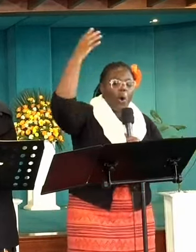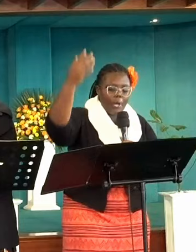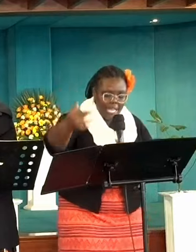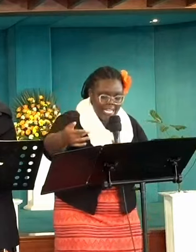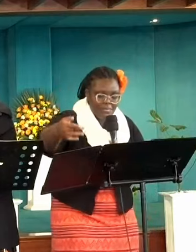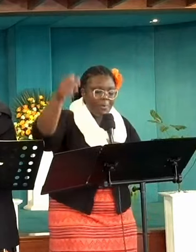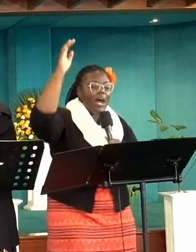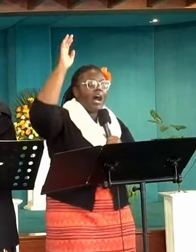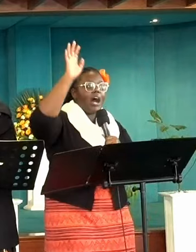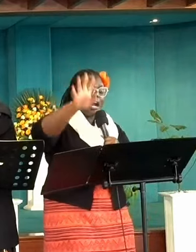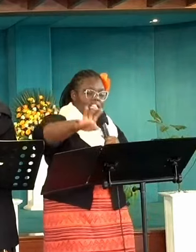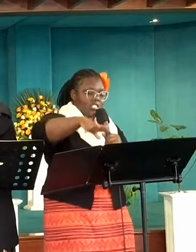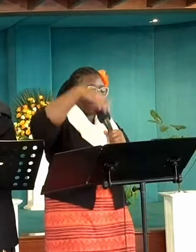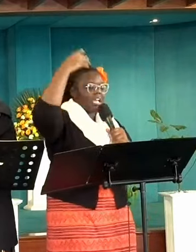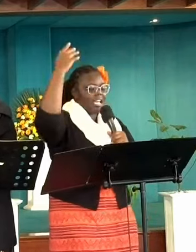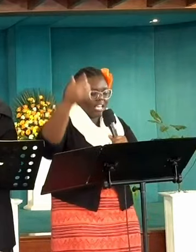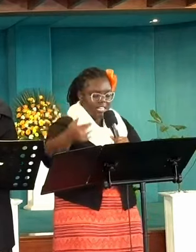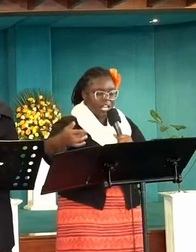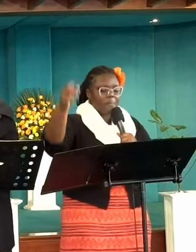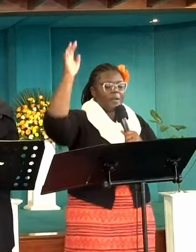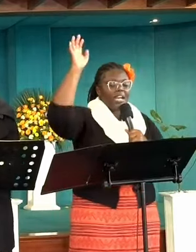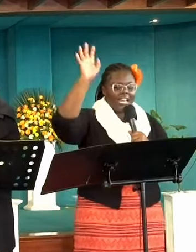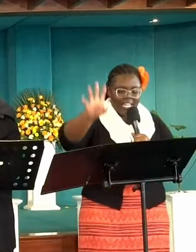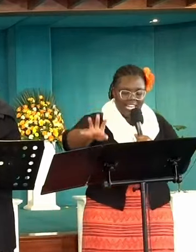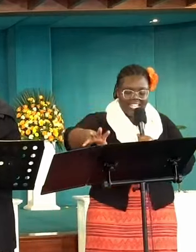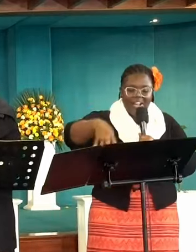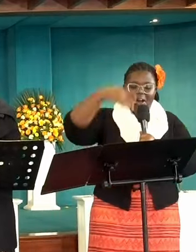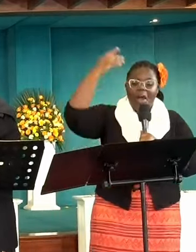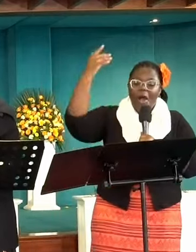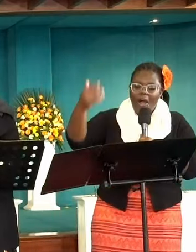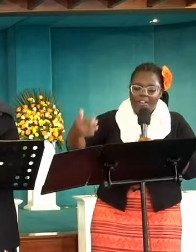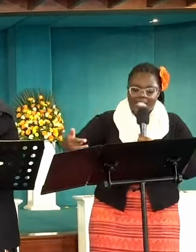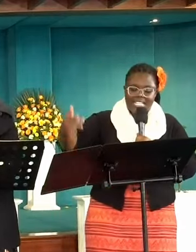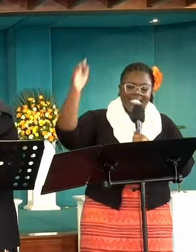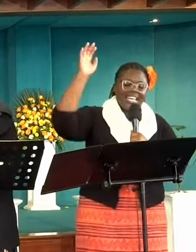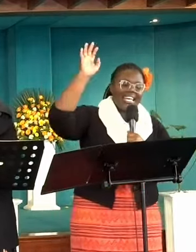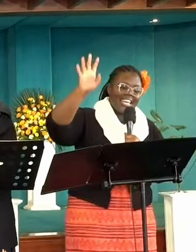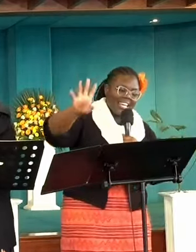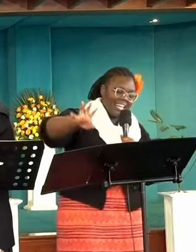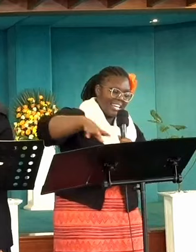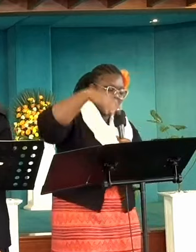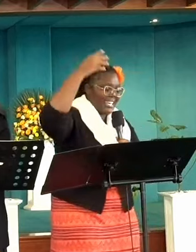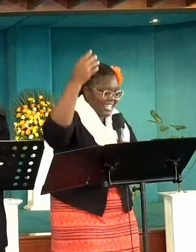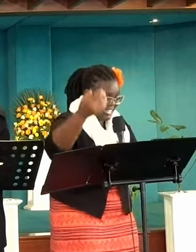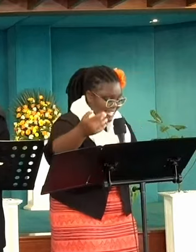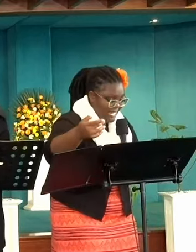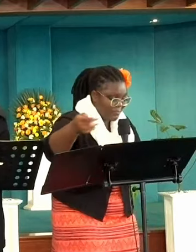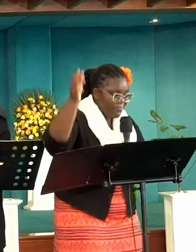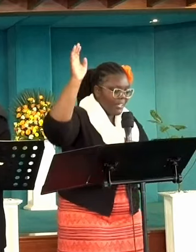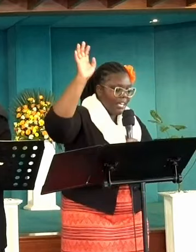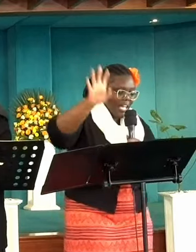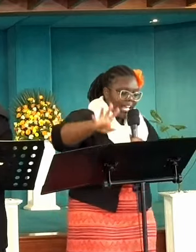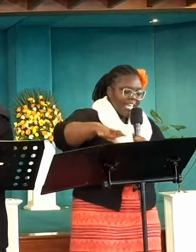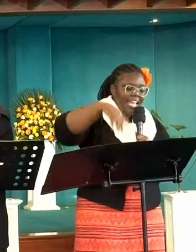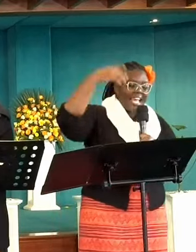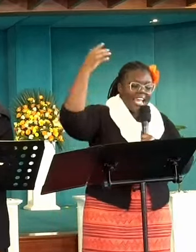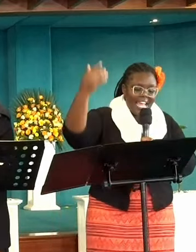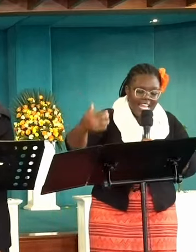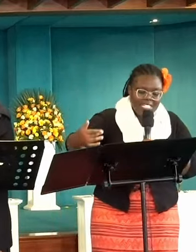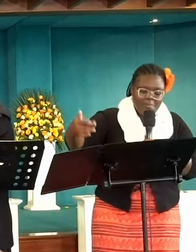be. Oh, it must be the breaking of the day. It must be